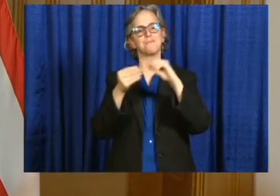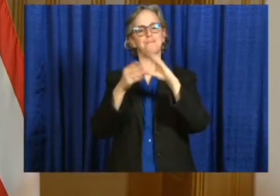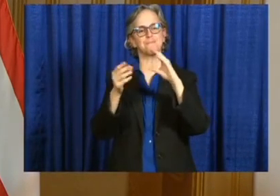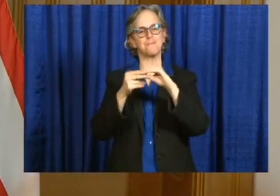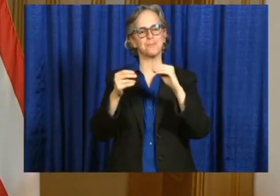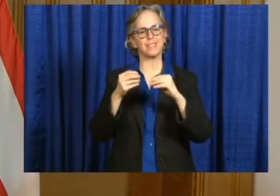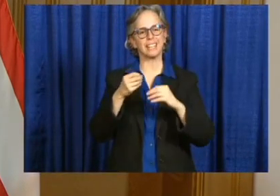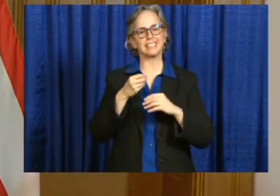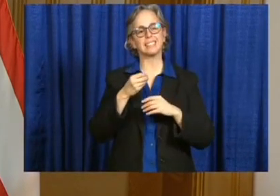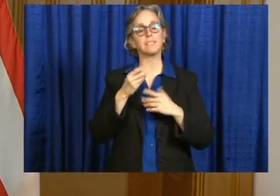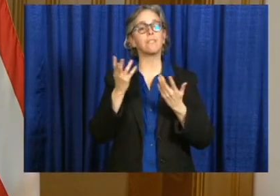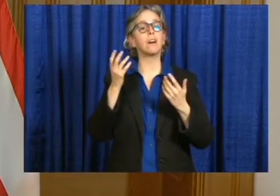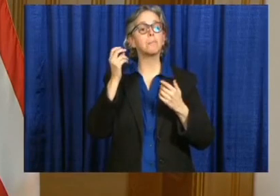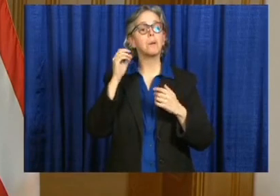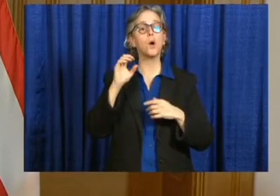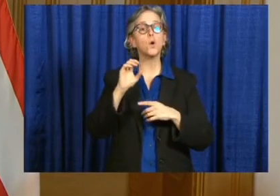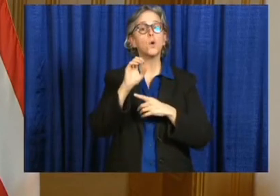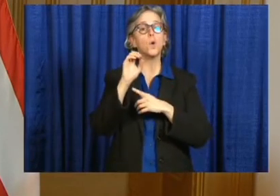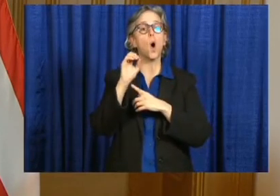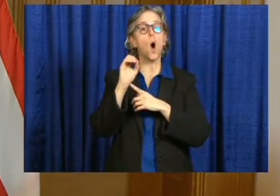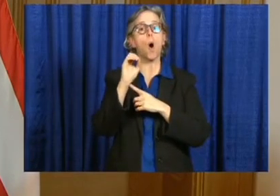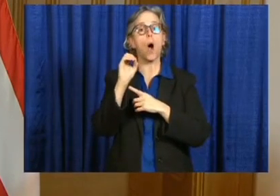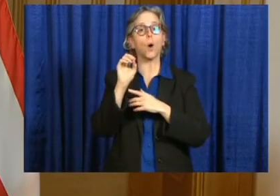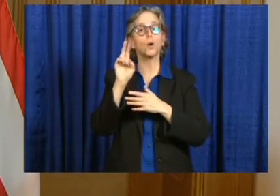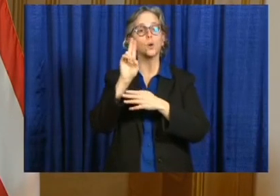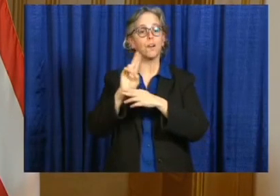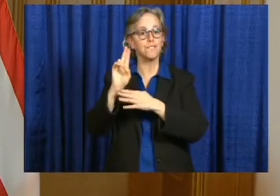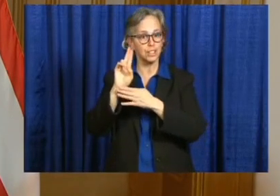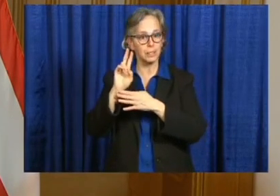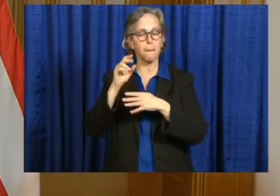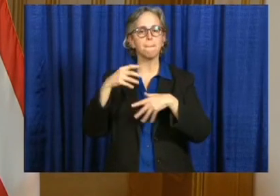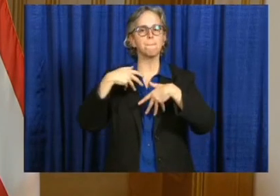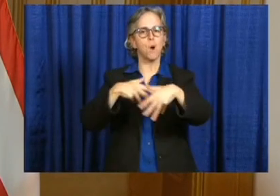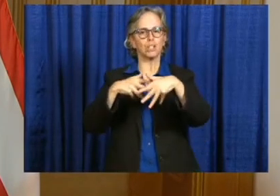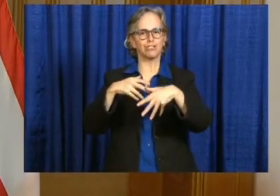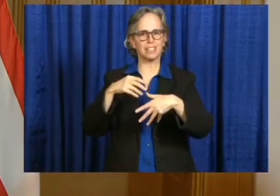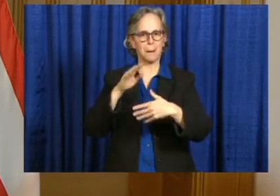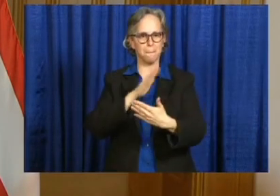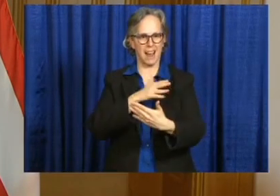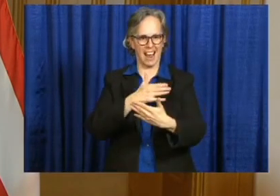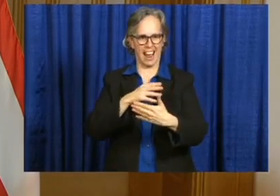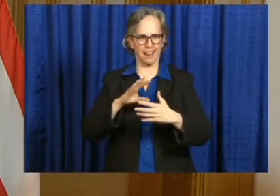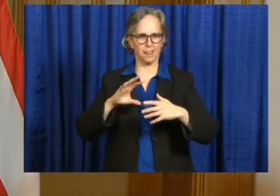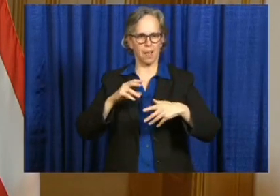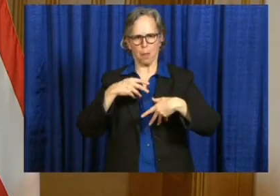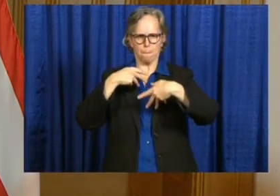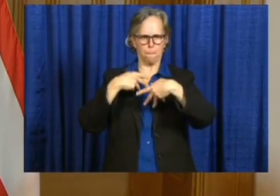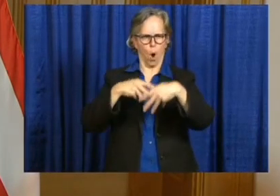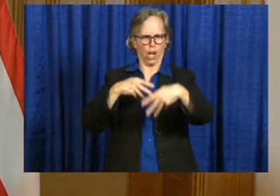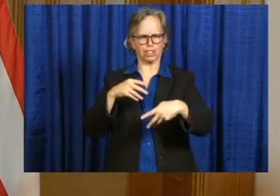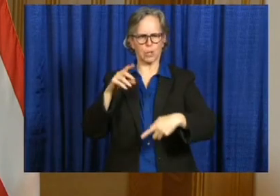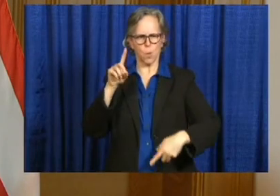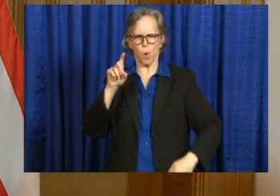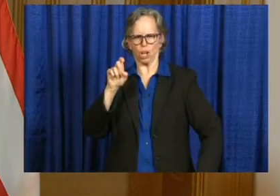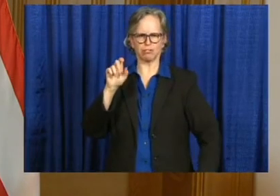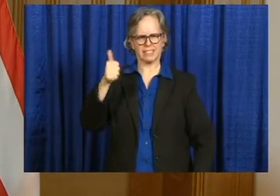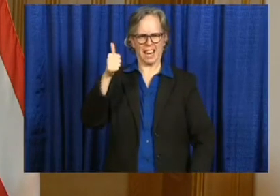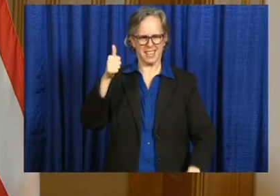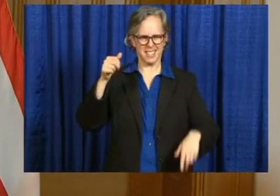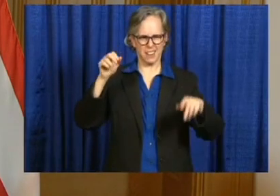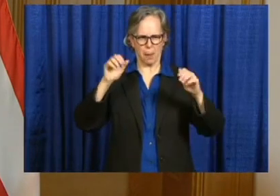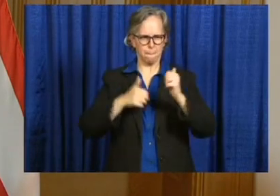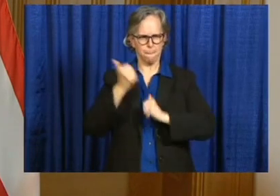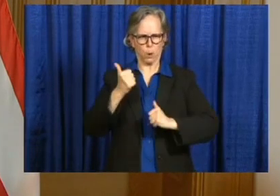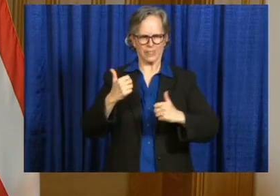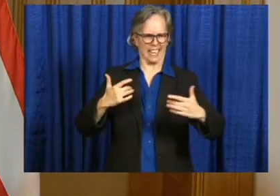Ohio University's marching band, the Marching 110, otherwise known as the most exciting band in the